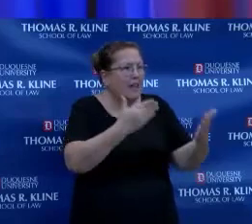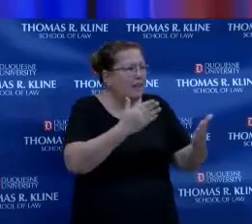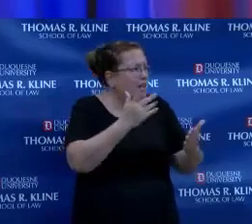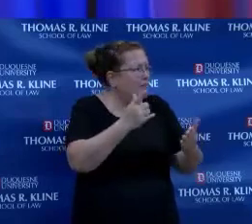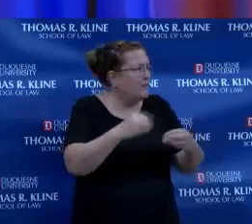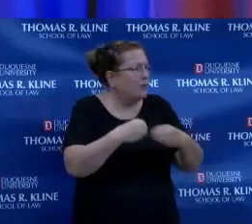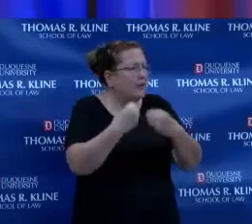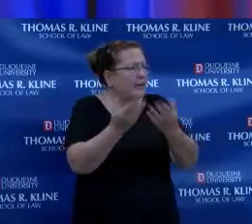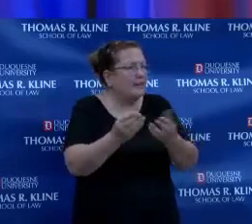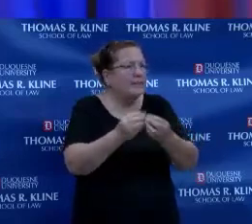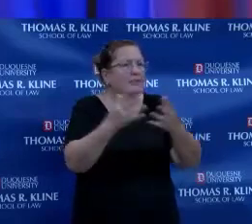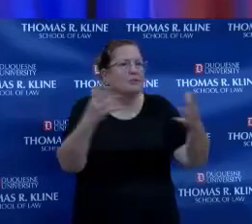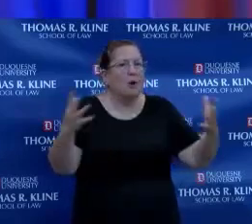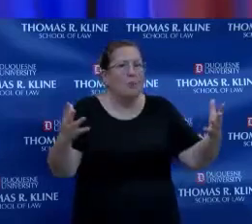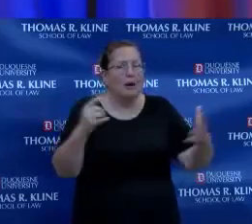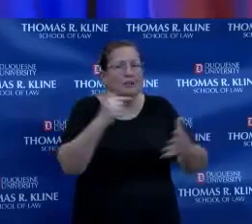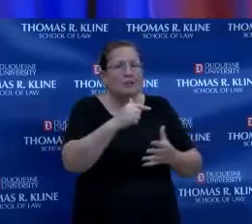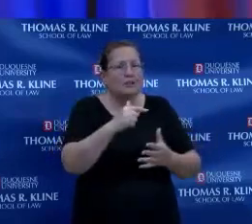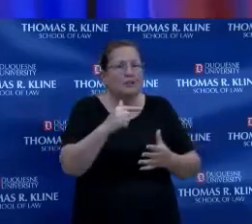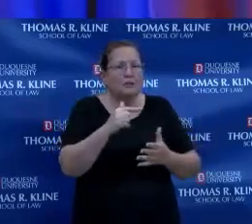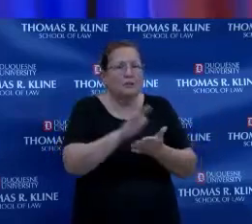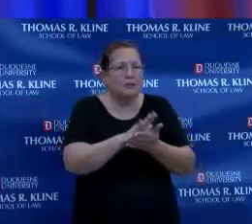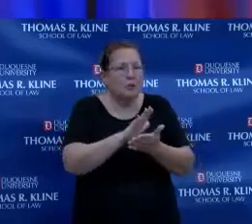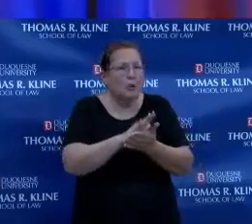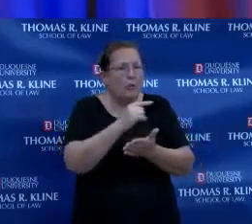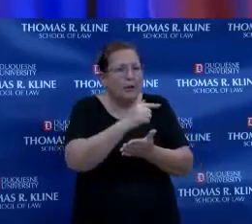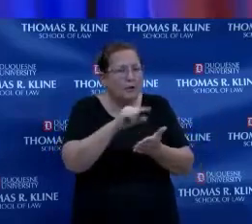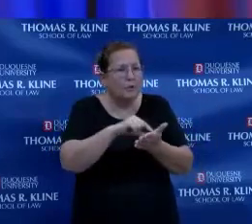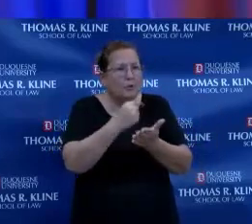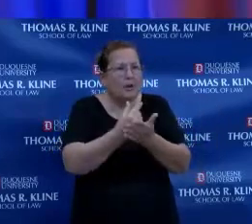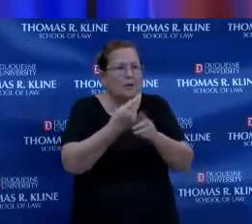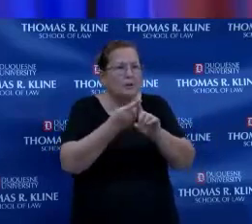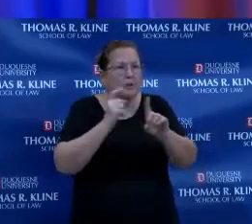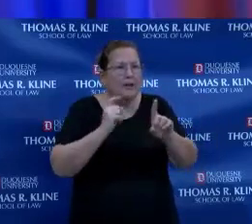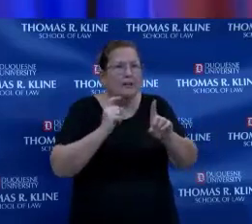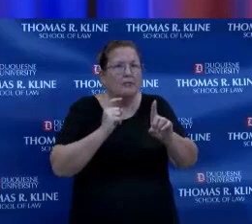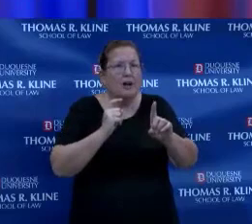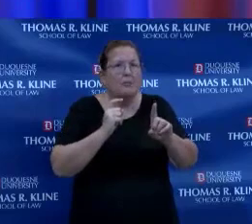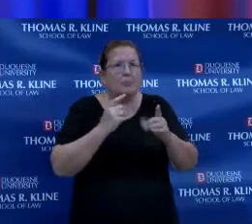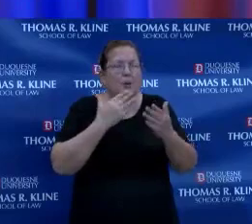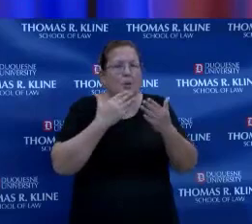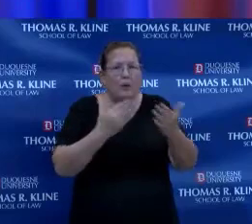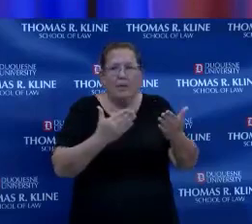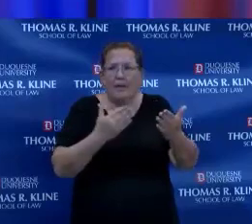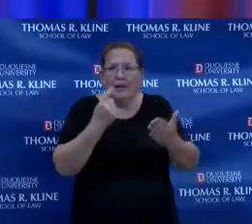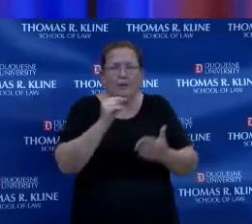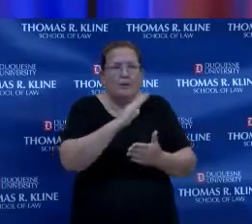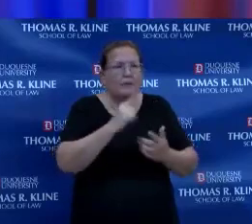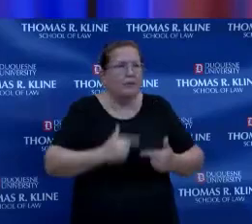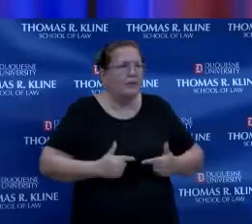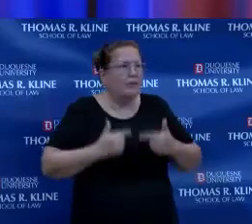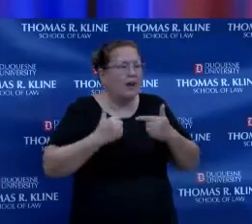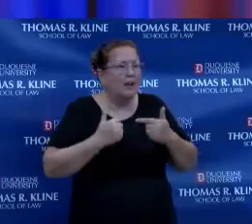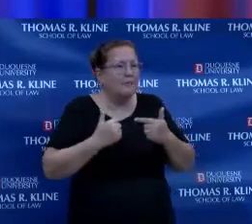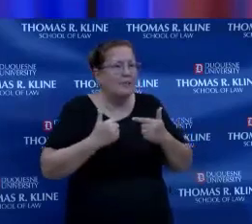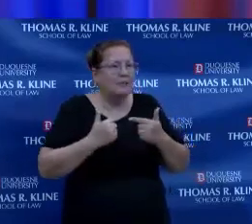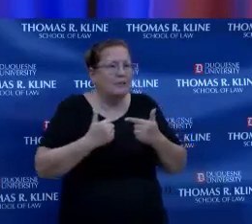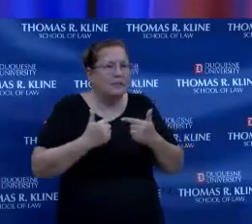will support generations of students long into the future. All of these incredible